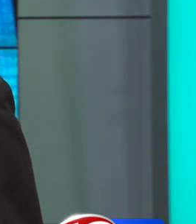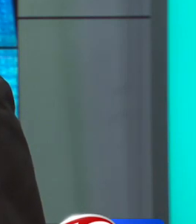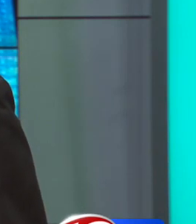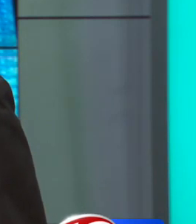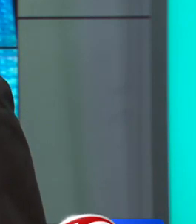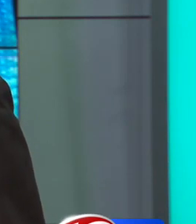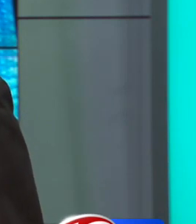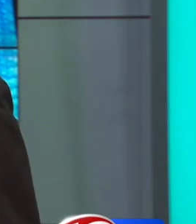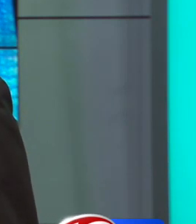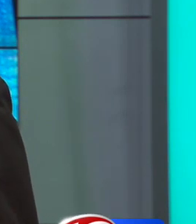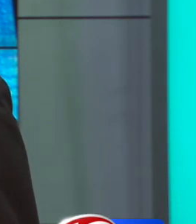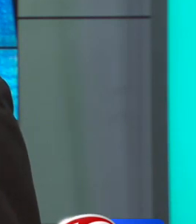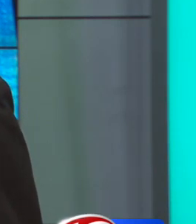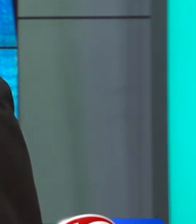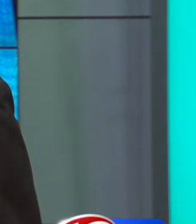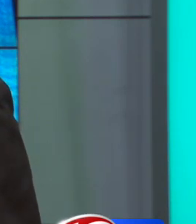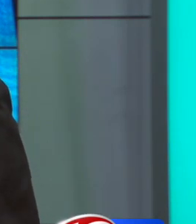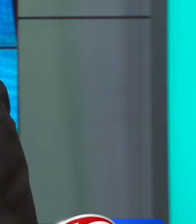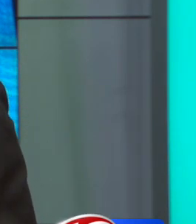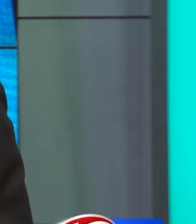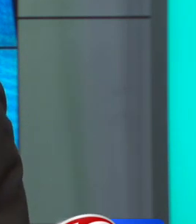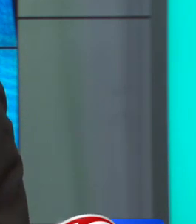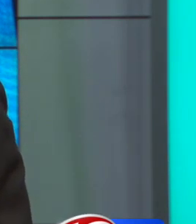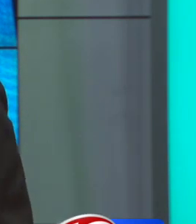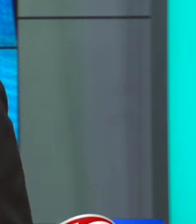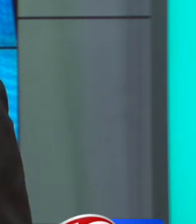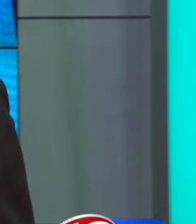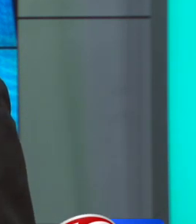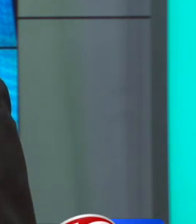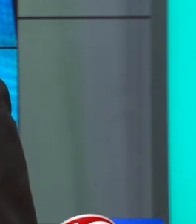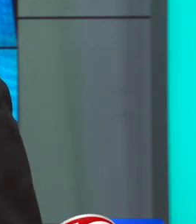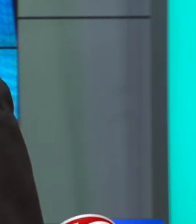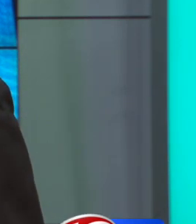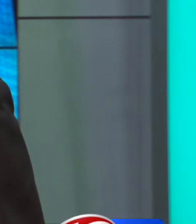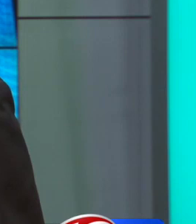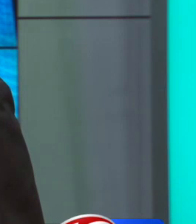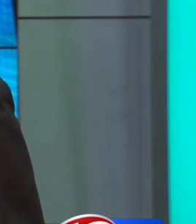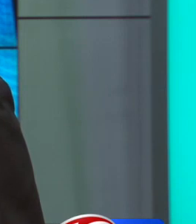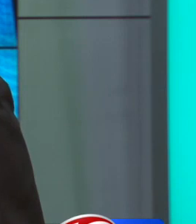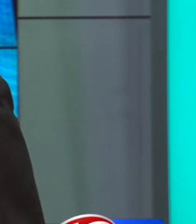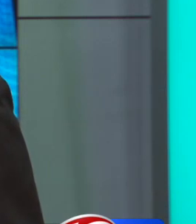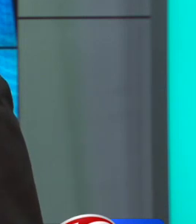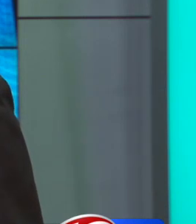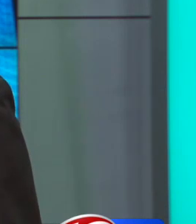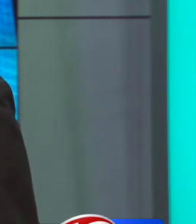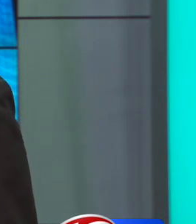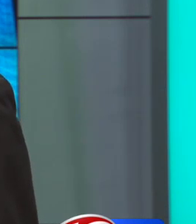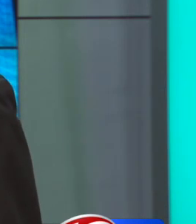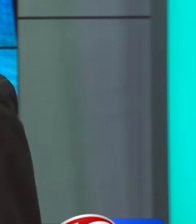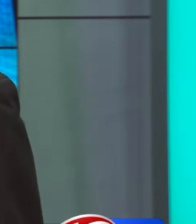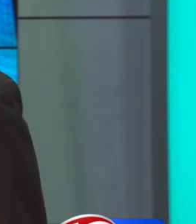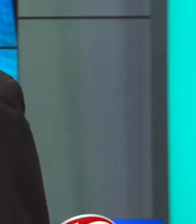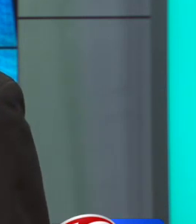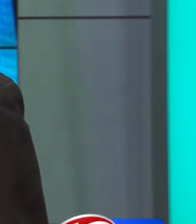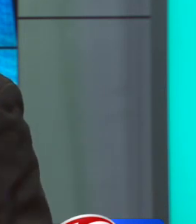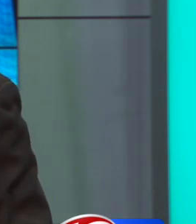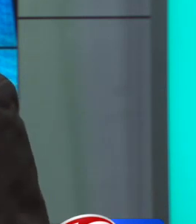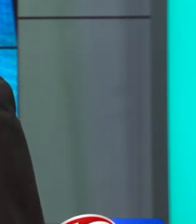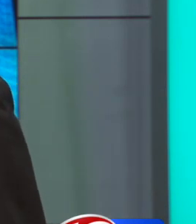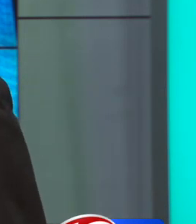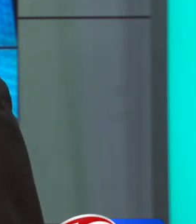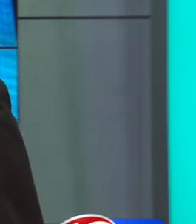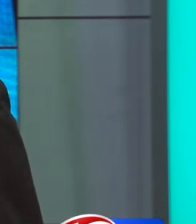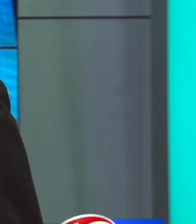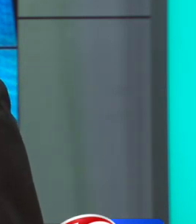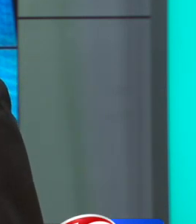that's a project they're working on right now with colleges and universities. And she gave a shout out to 19-year-old Kaya Sooner. You may have seen Kaya